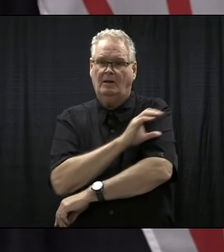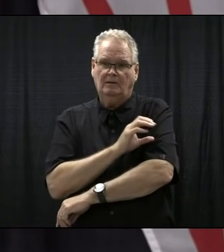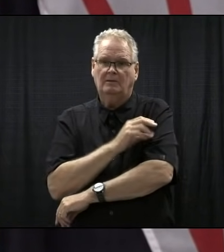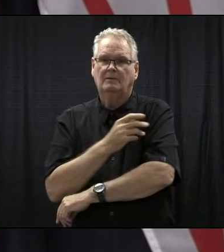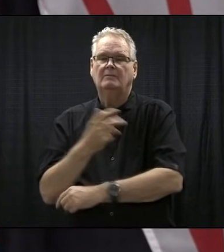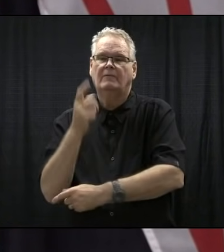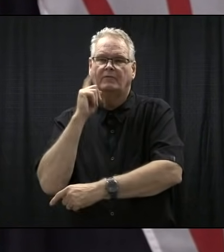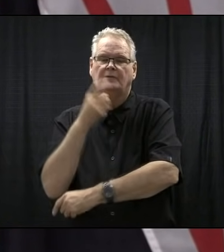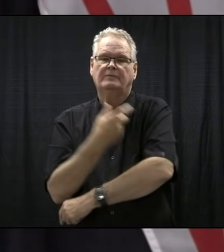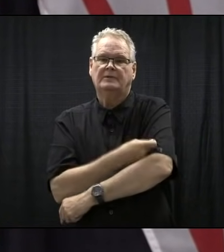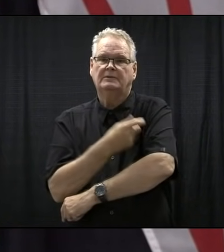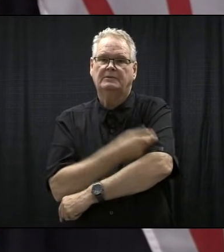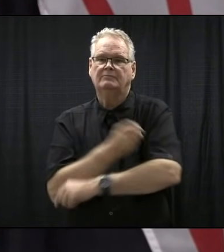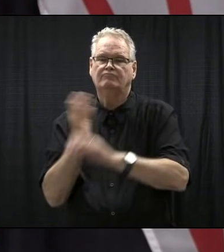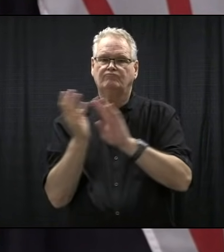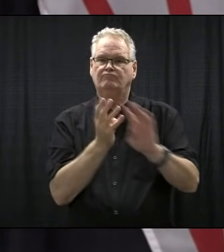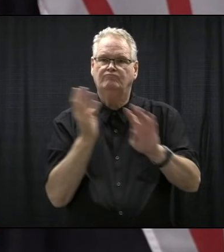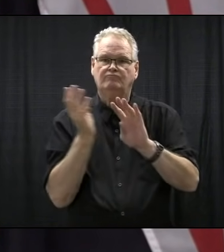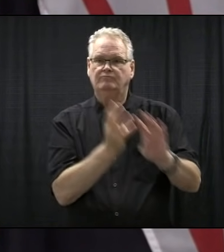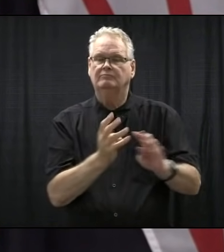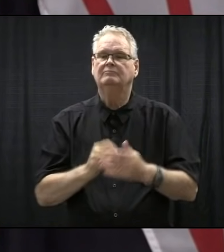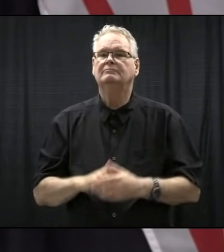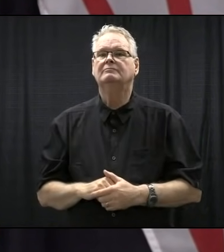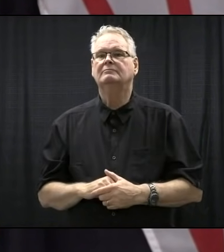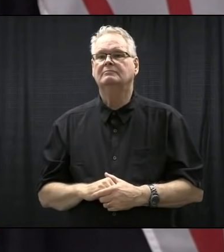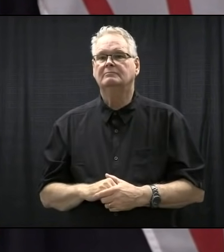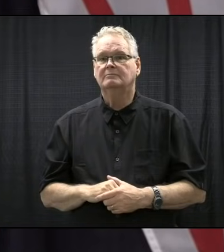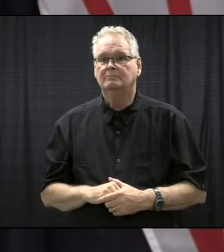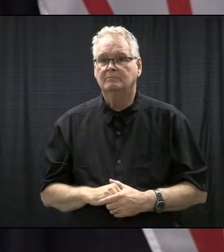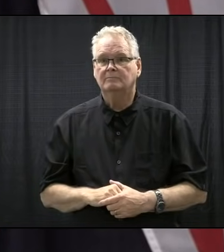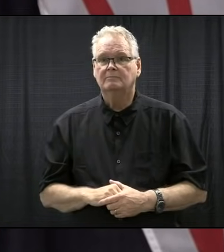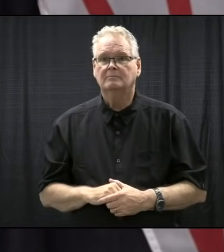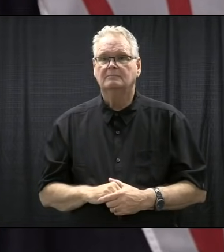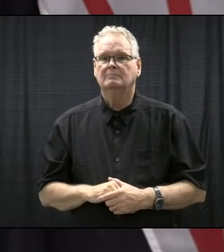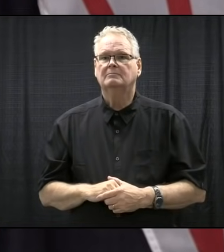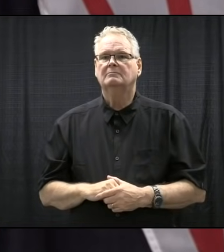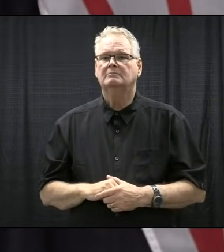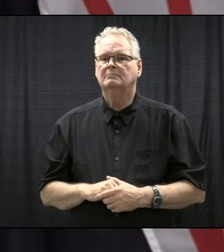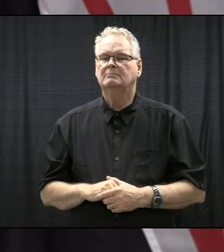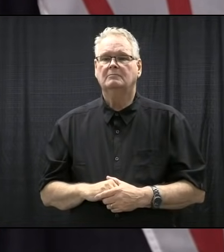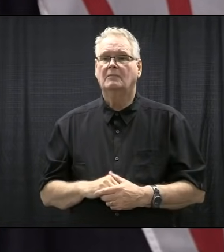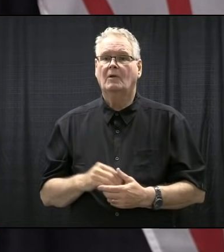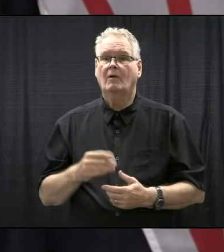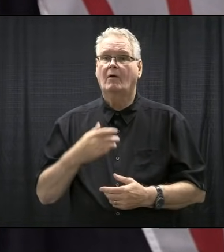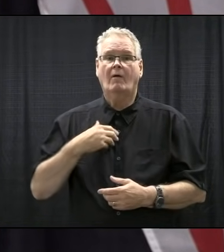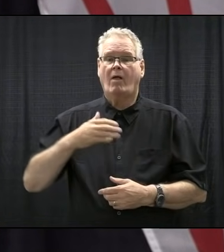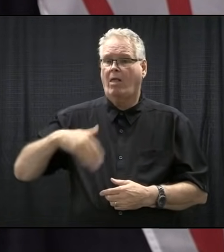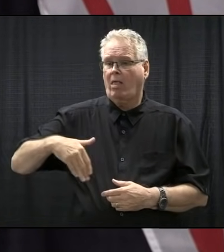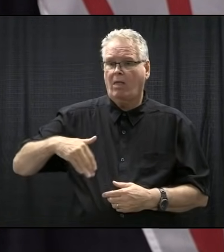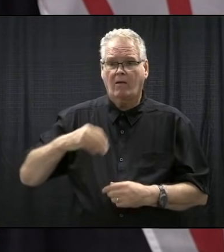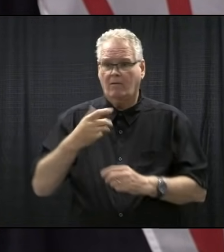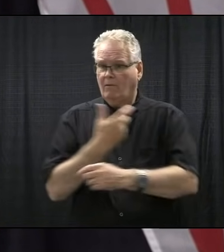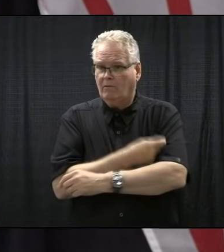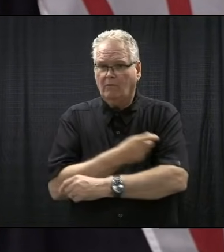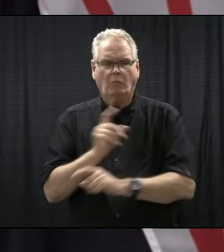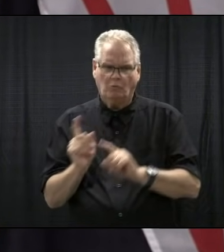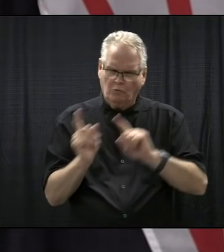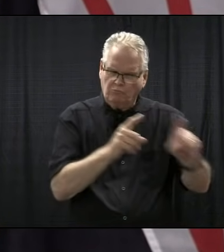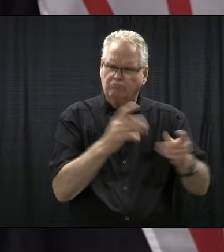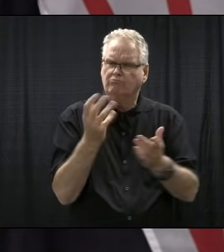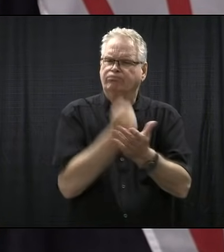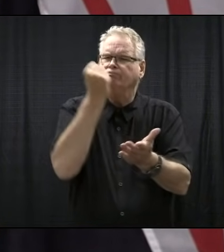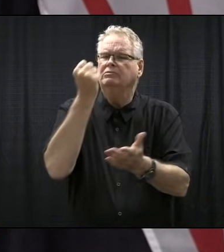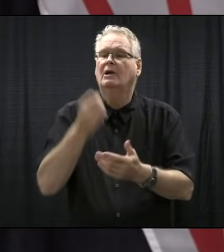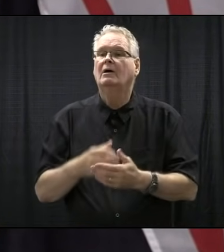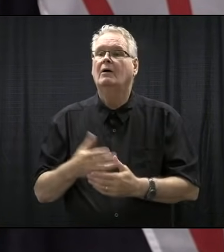you need your second or indeed first shot. Our vaccine numbers are excellent. Dose 1, 85%, and